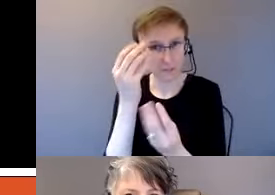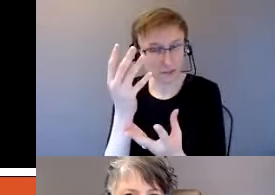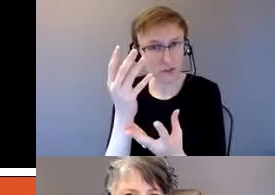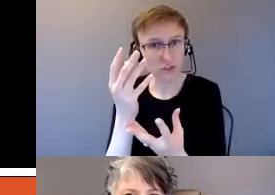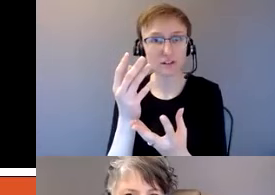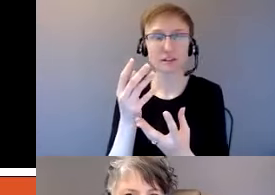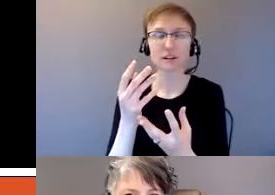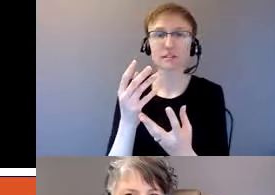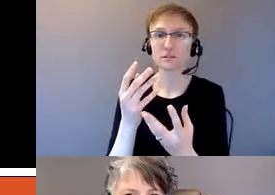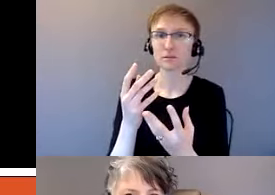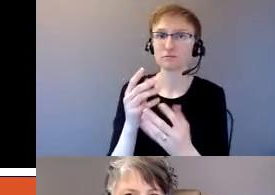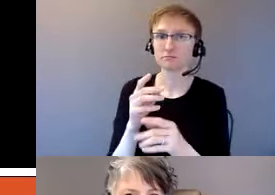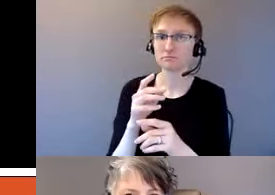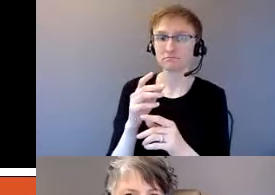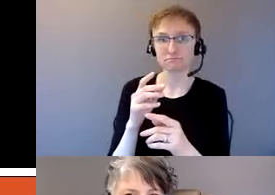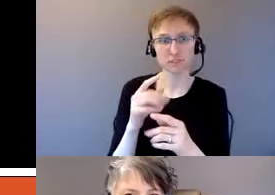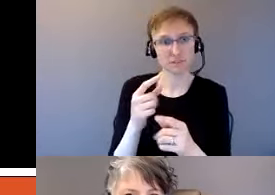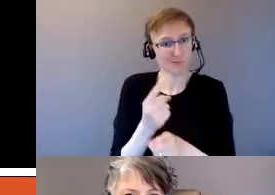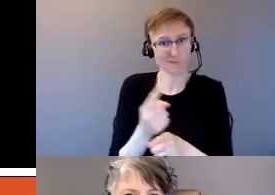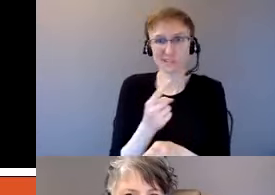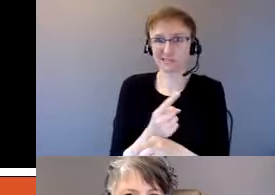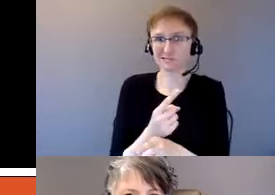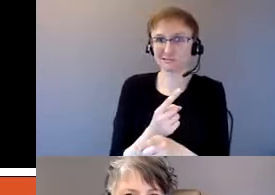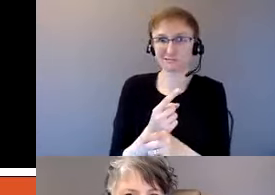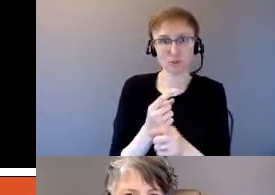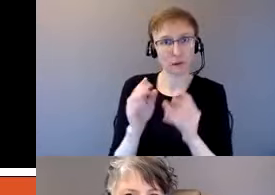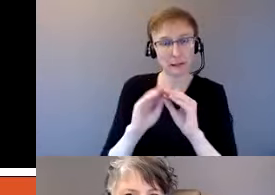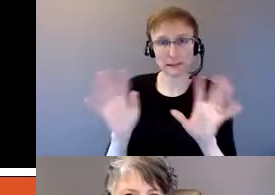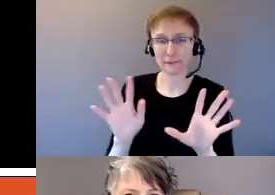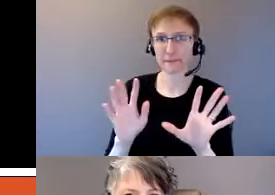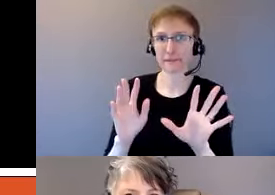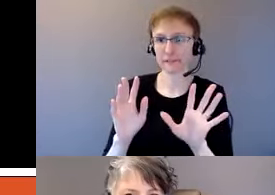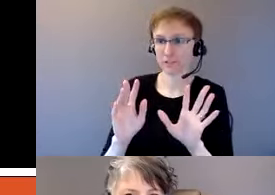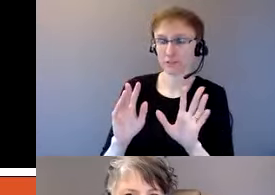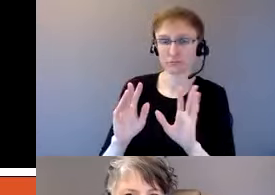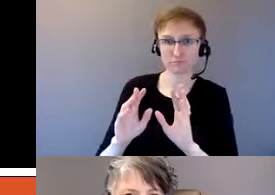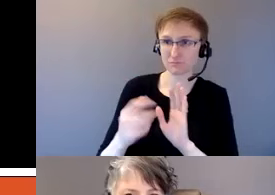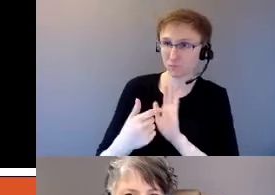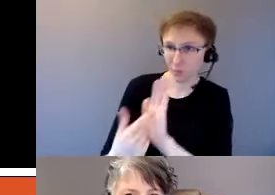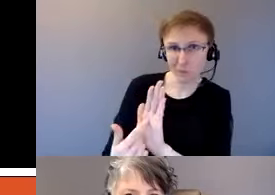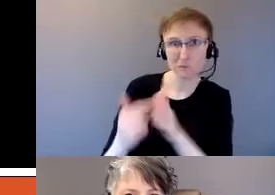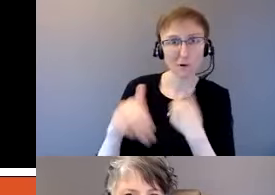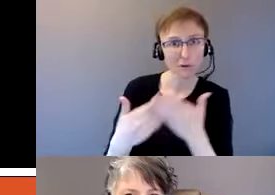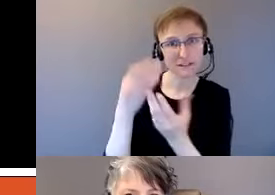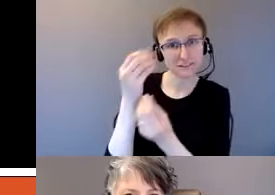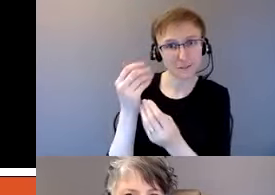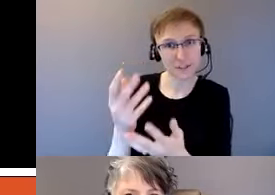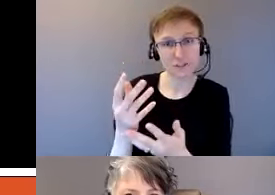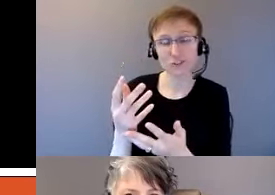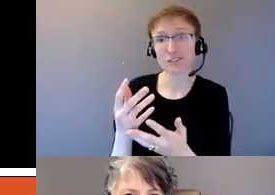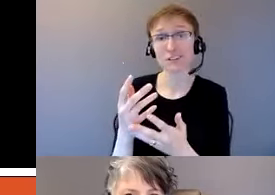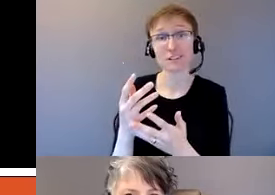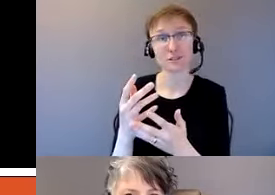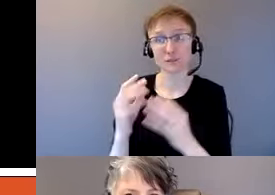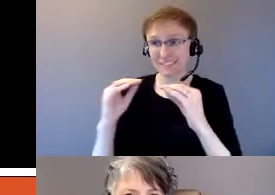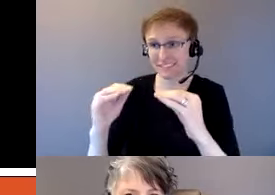to be provided, to be informed. That's the health literacy piece is important, and teaching and helping them to understand